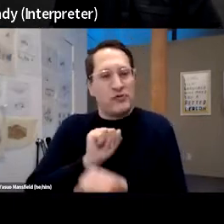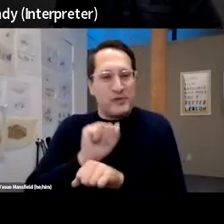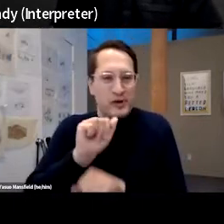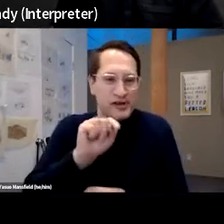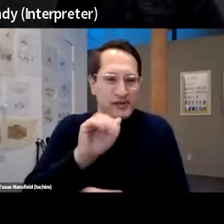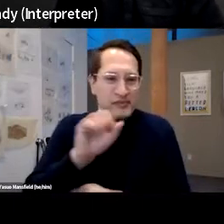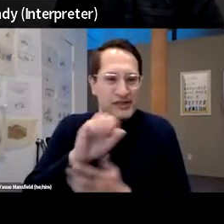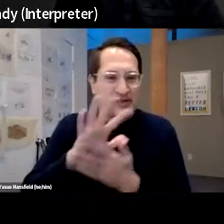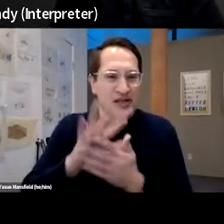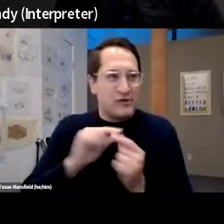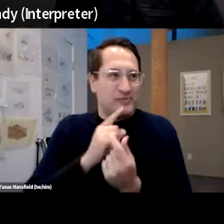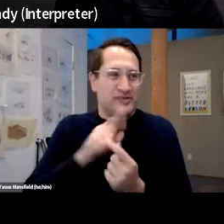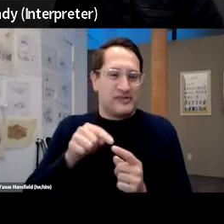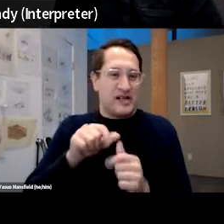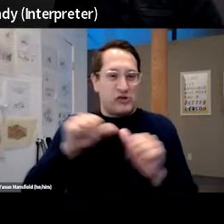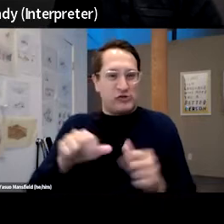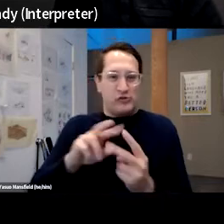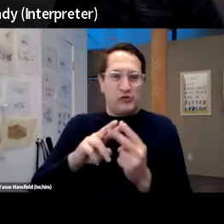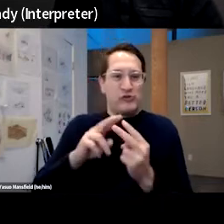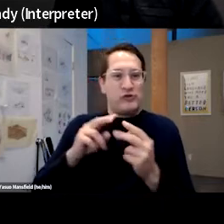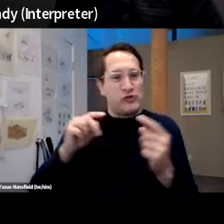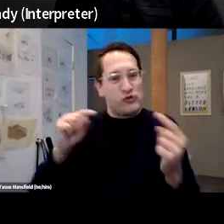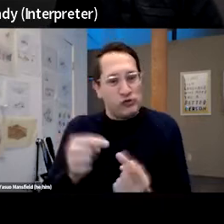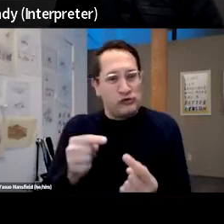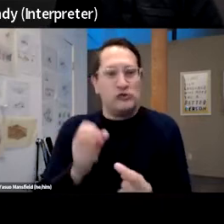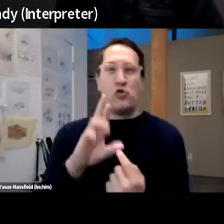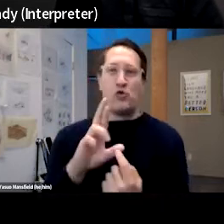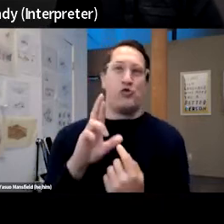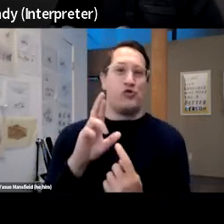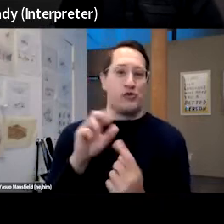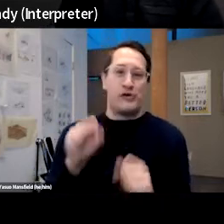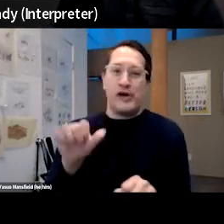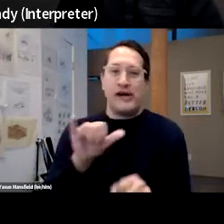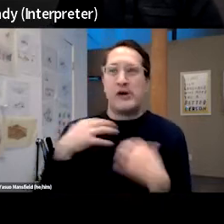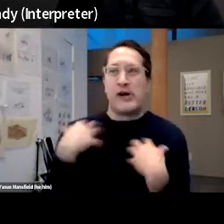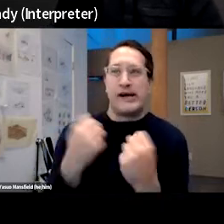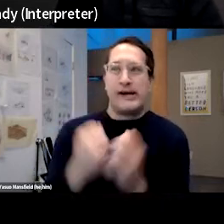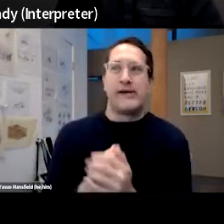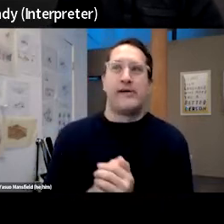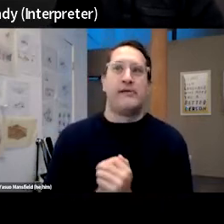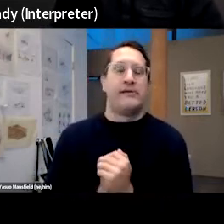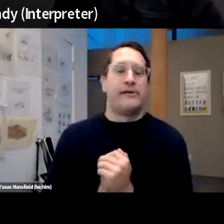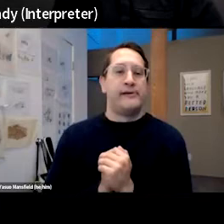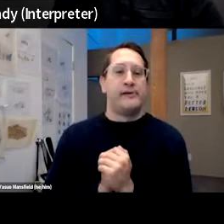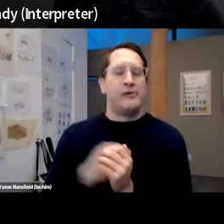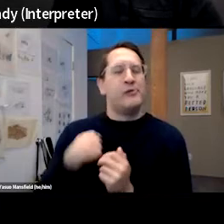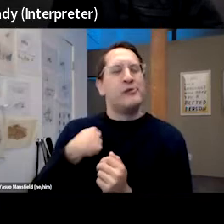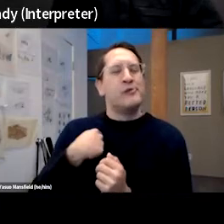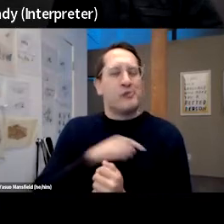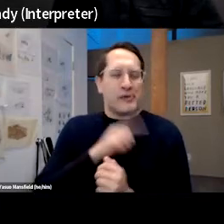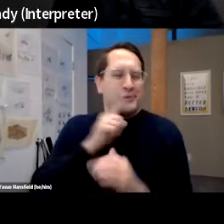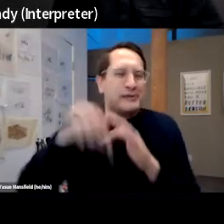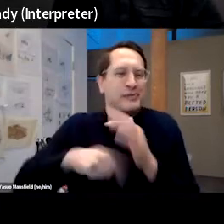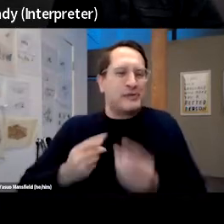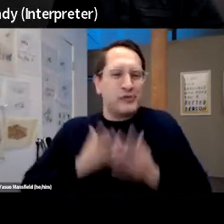There's a core belief here at Mass Design Group that architecture can do one of two things. It hurts, or it can also heal.